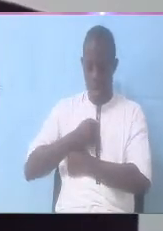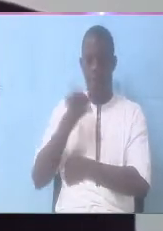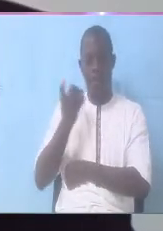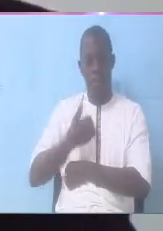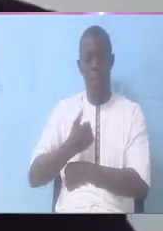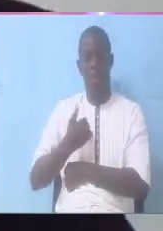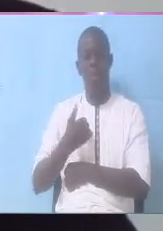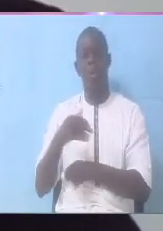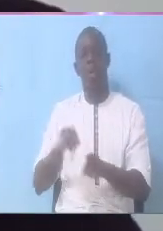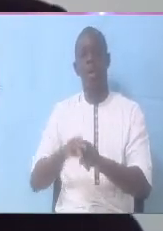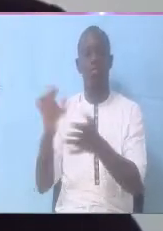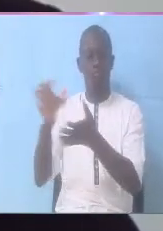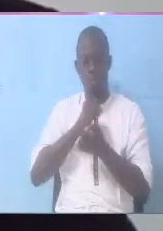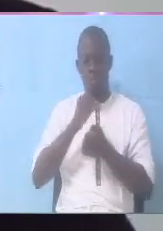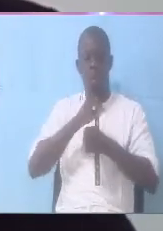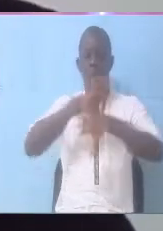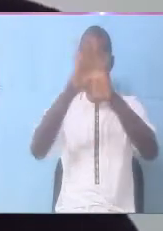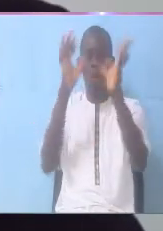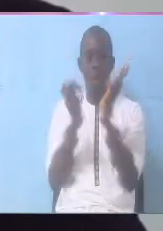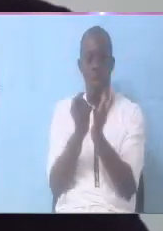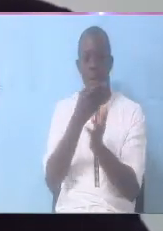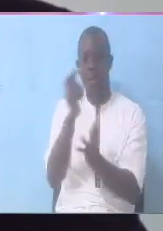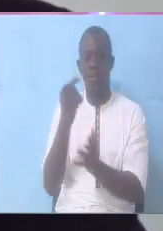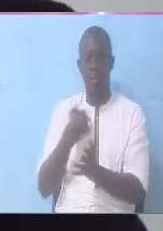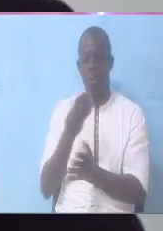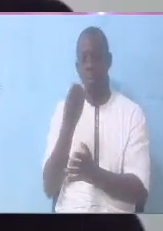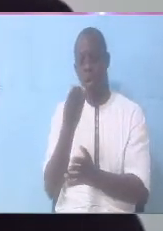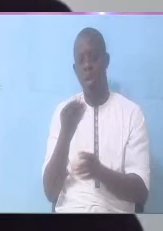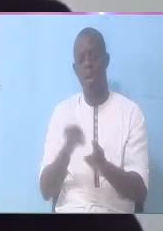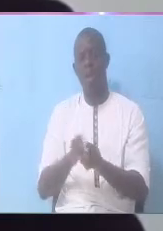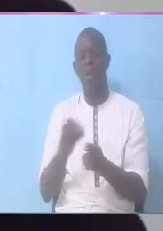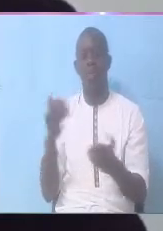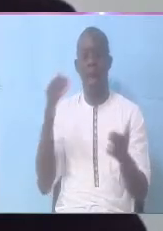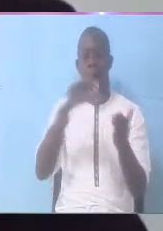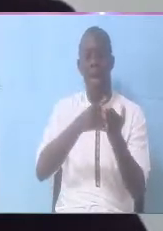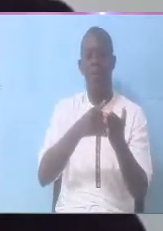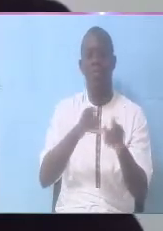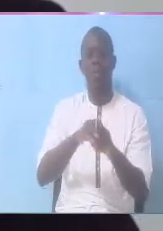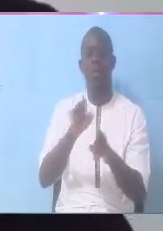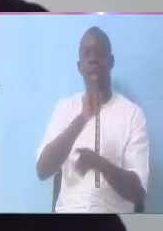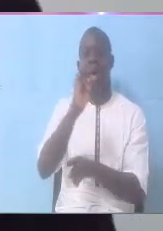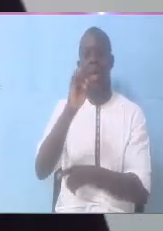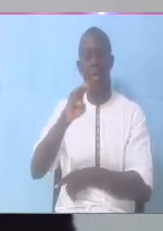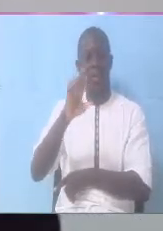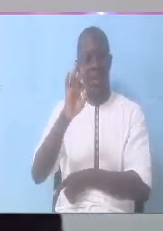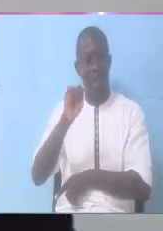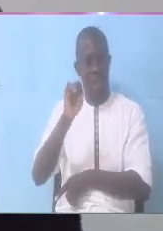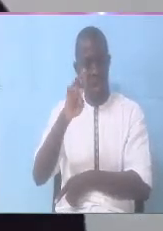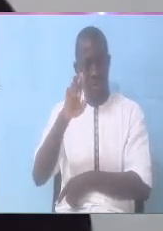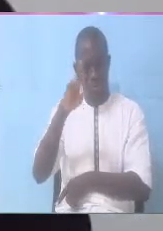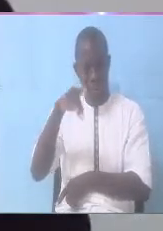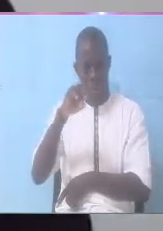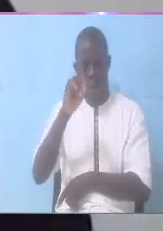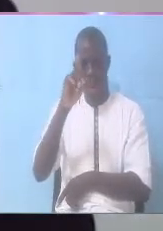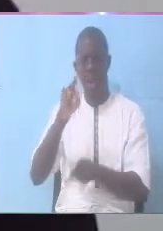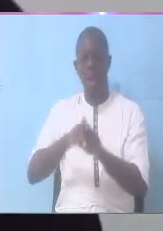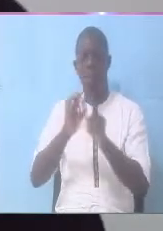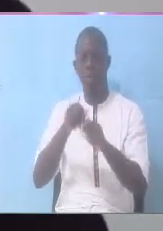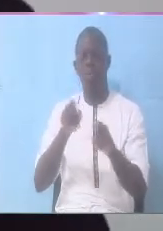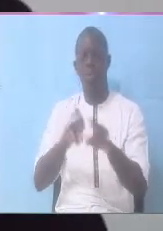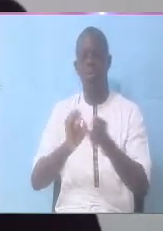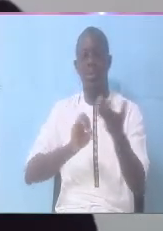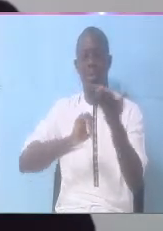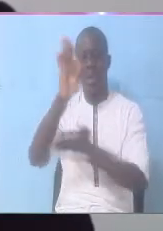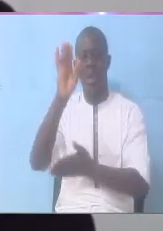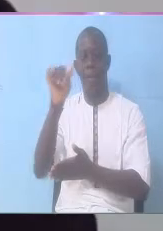people's money and then they briefed him. He did give Interpol the directive for them to be deported back to their various countries. Akonye bitunko ya